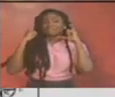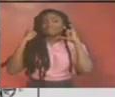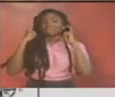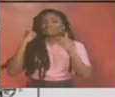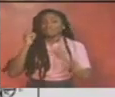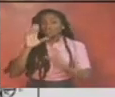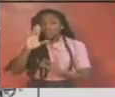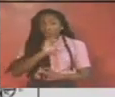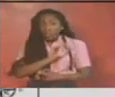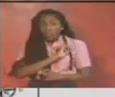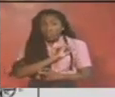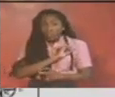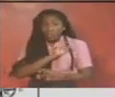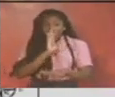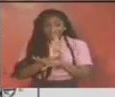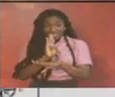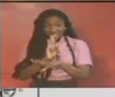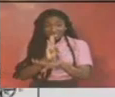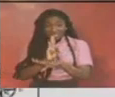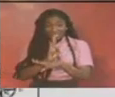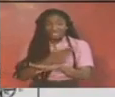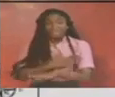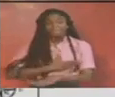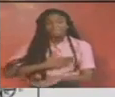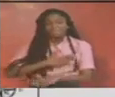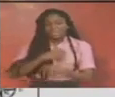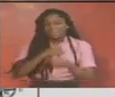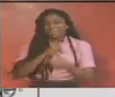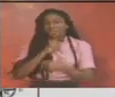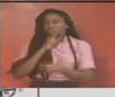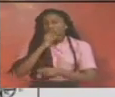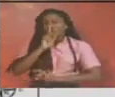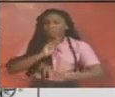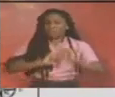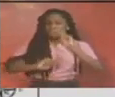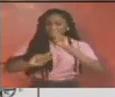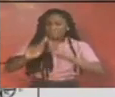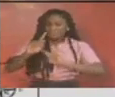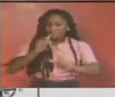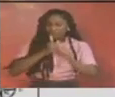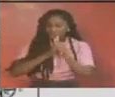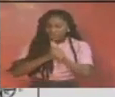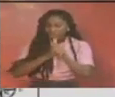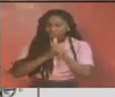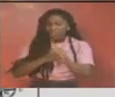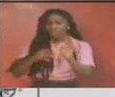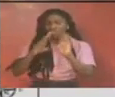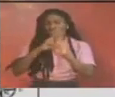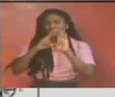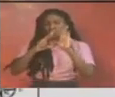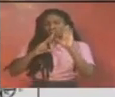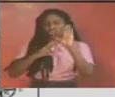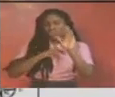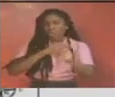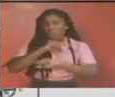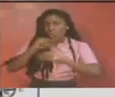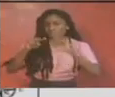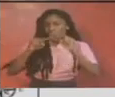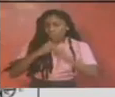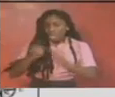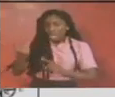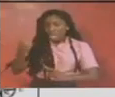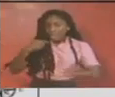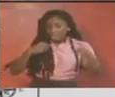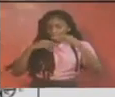owners in particular to make sure that persons abide by the public health guidelines when they enter your business places will go a long way to